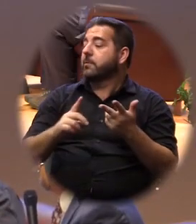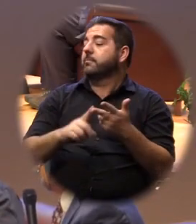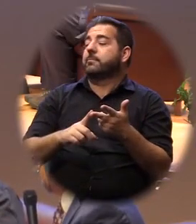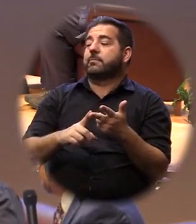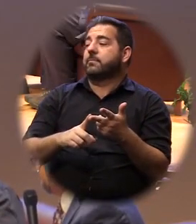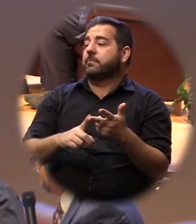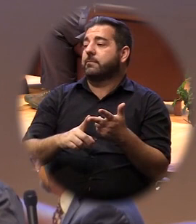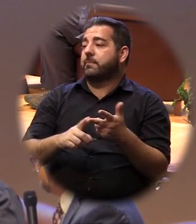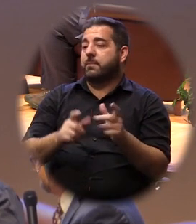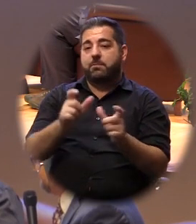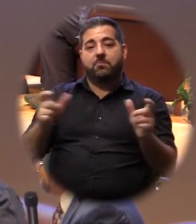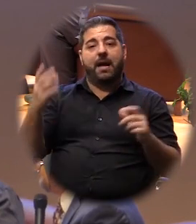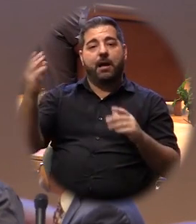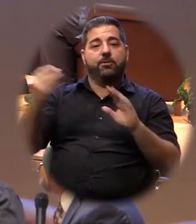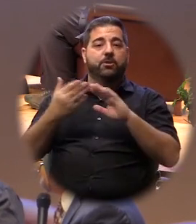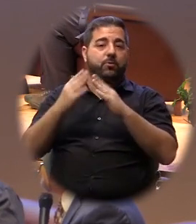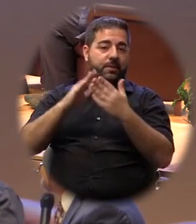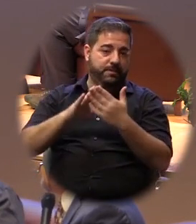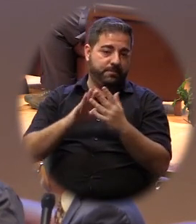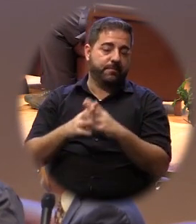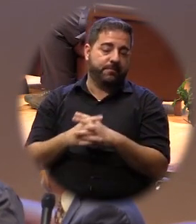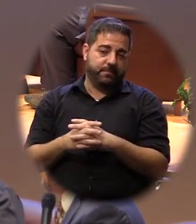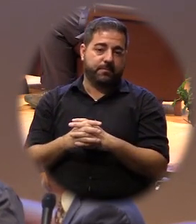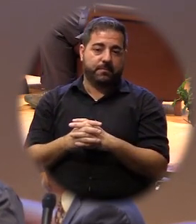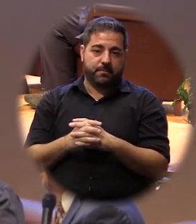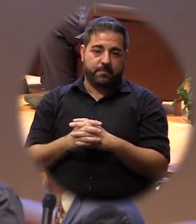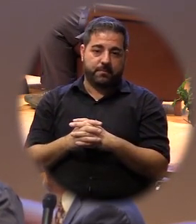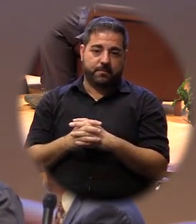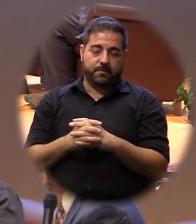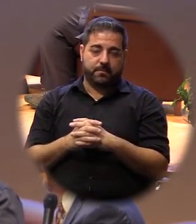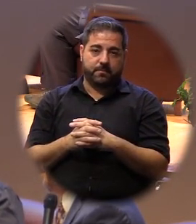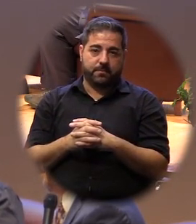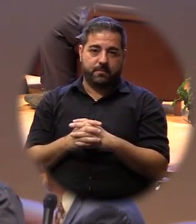know people in community foreign